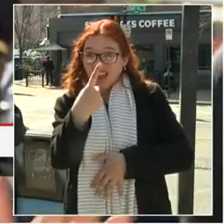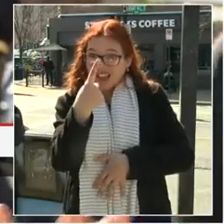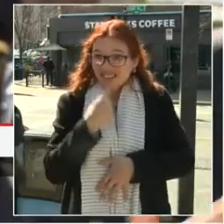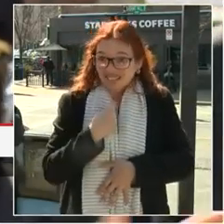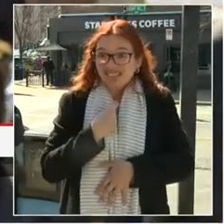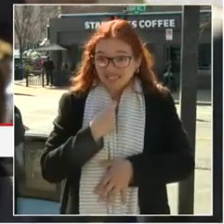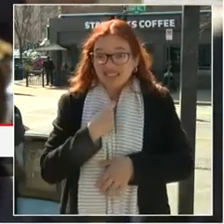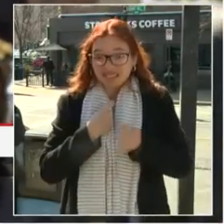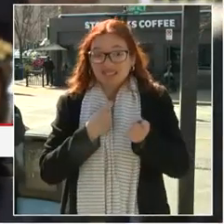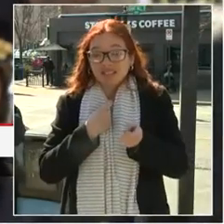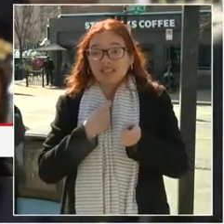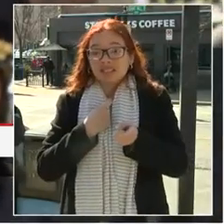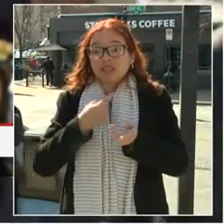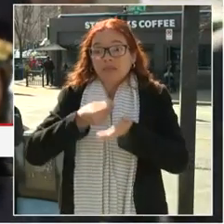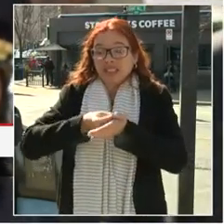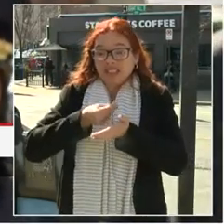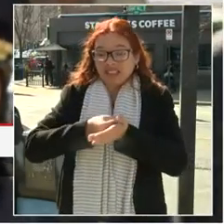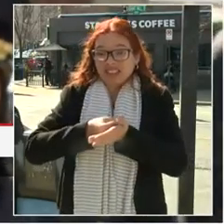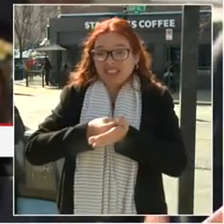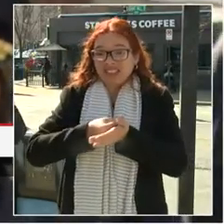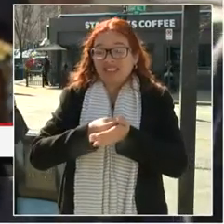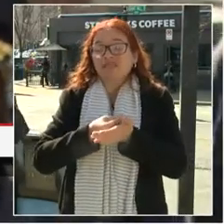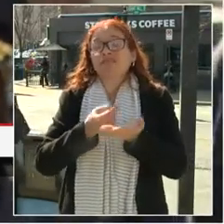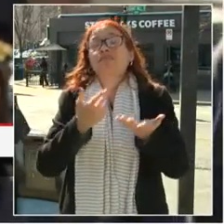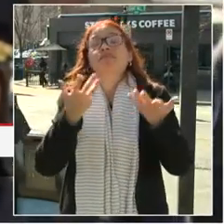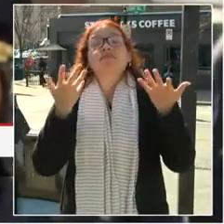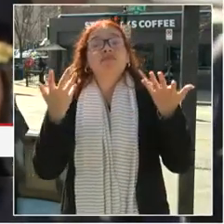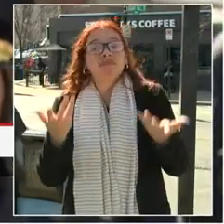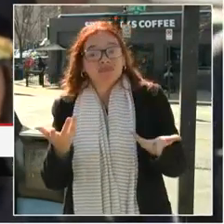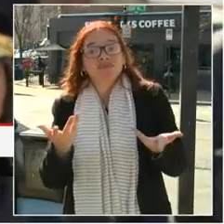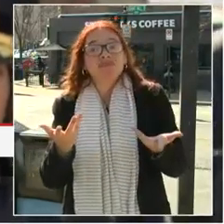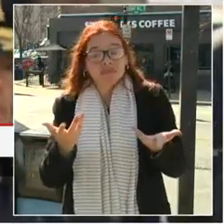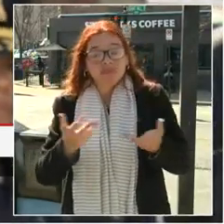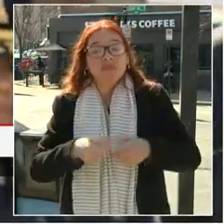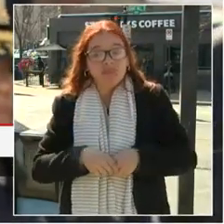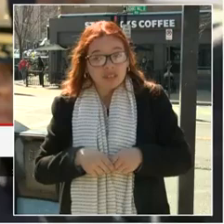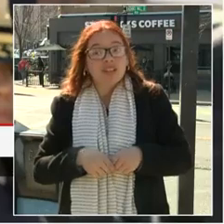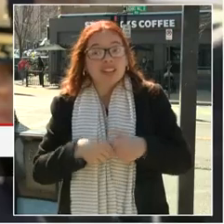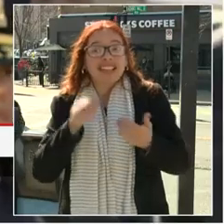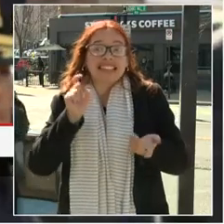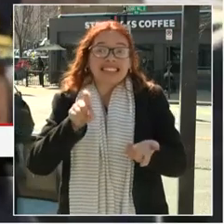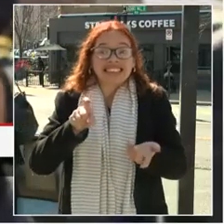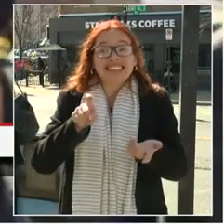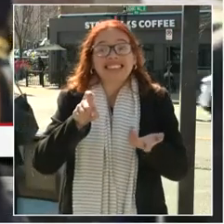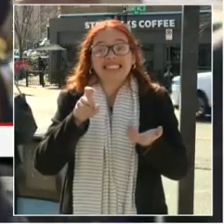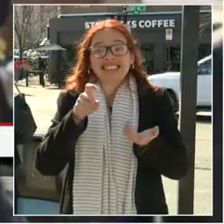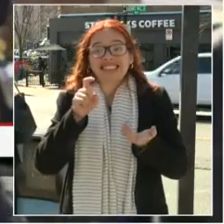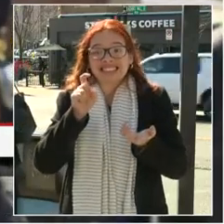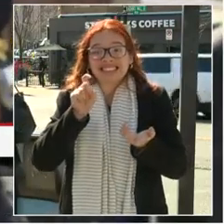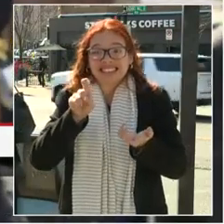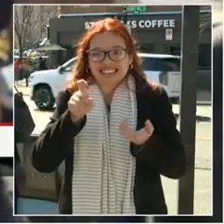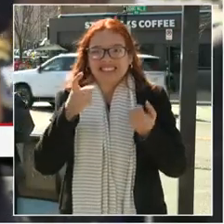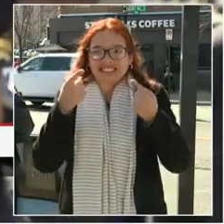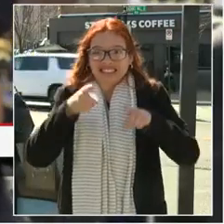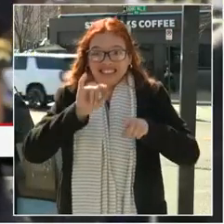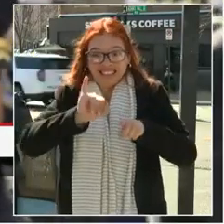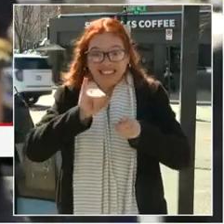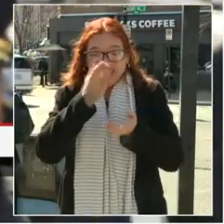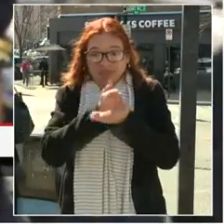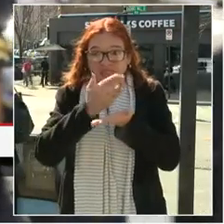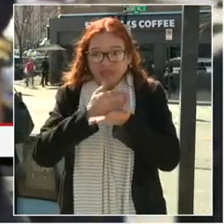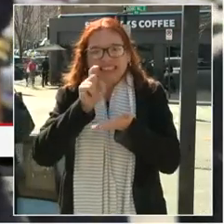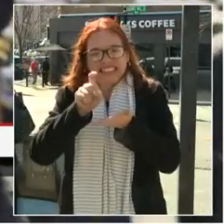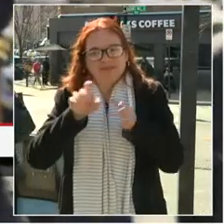say those choices need to be made in this budget process. So, of course, there seems to be